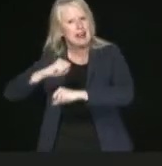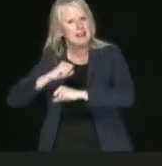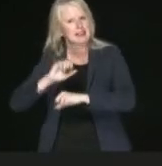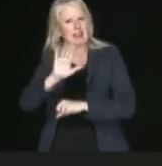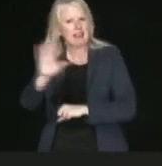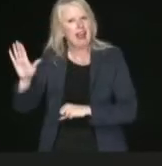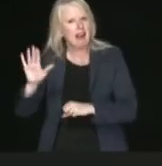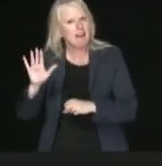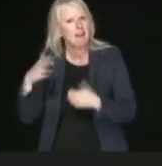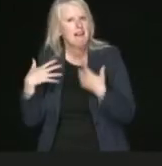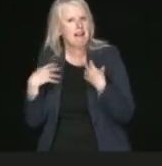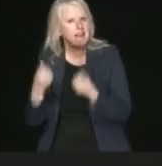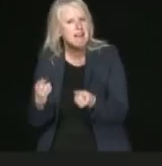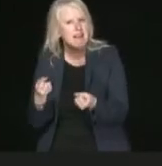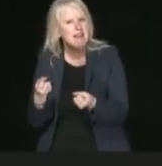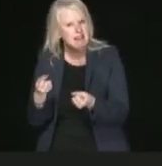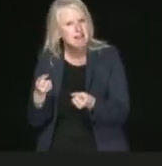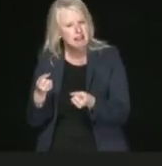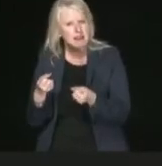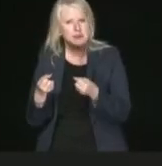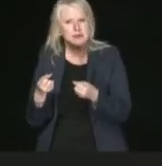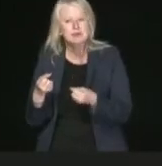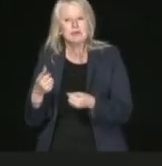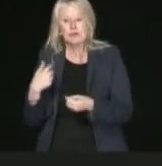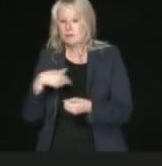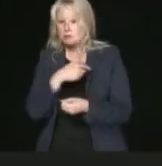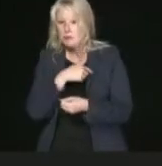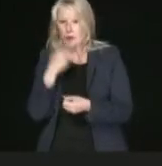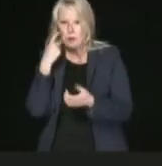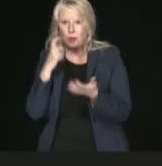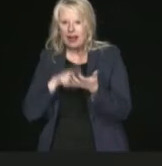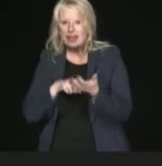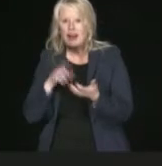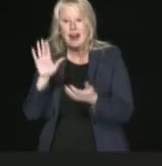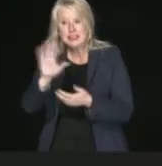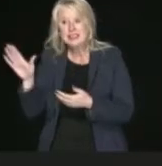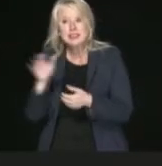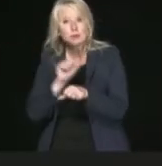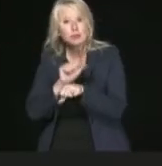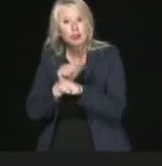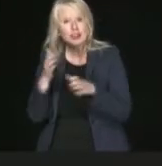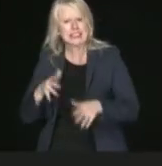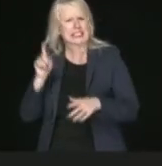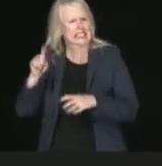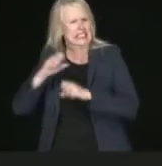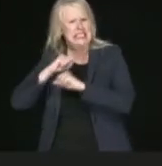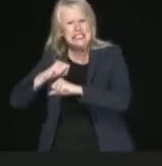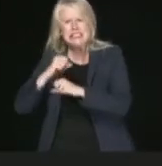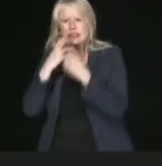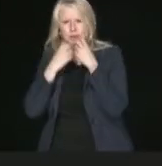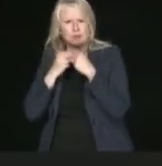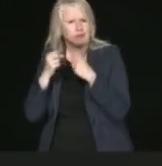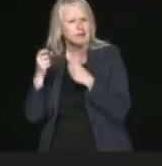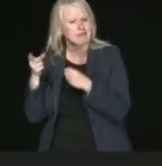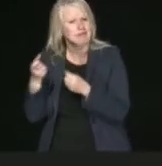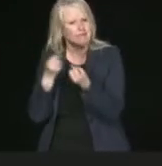their healthcare workers and their system. We know that they must be protected not only for themselves and their